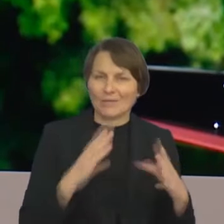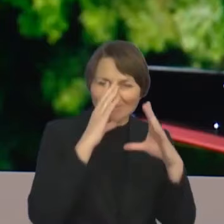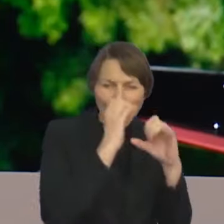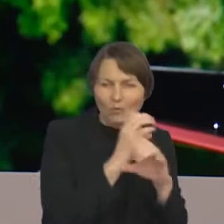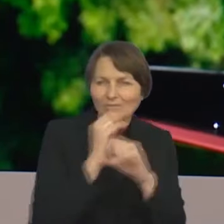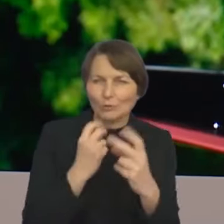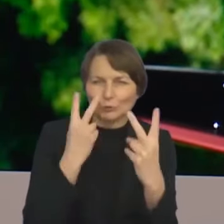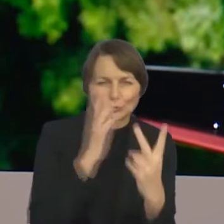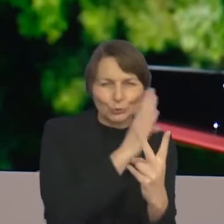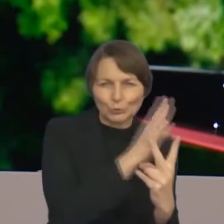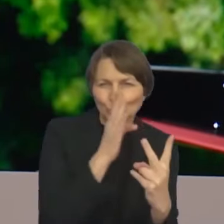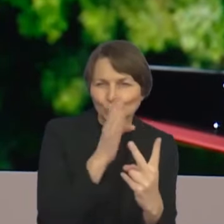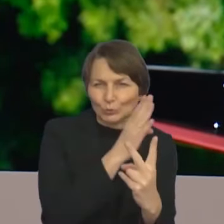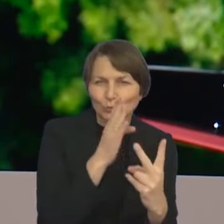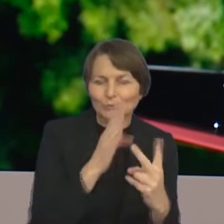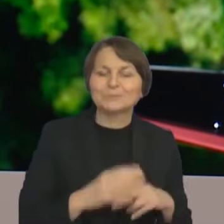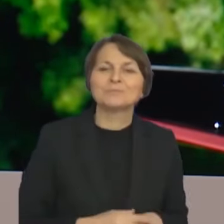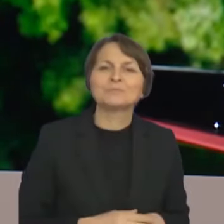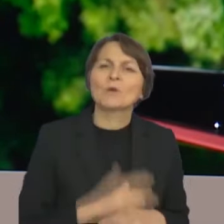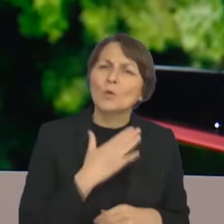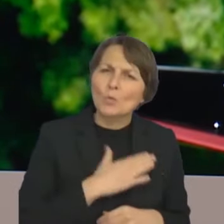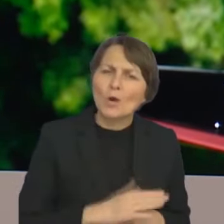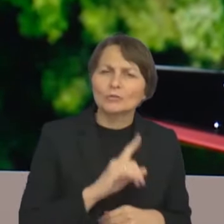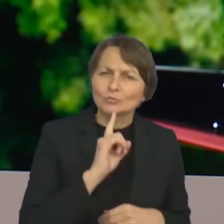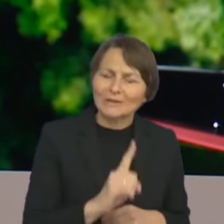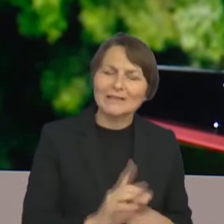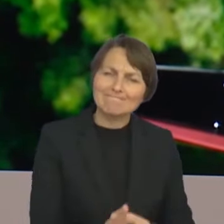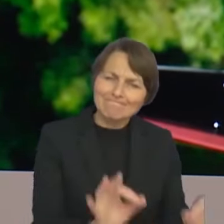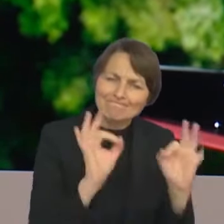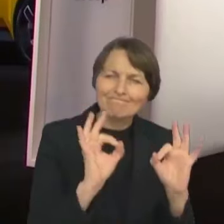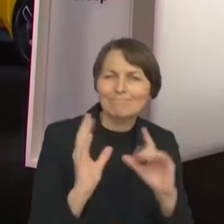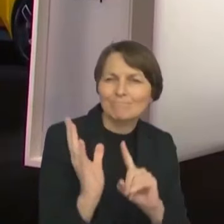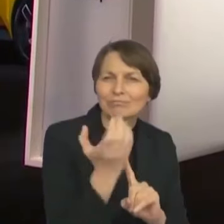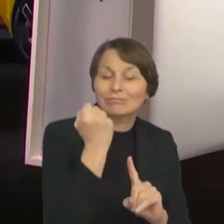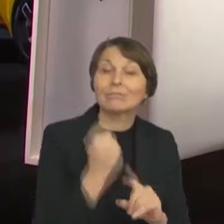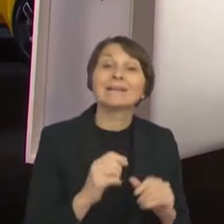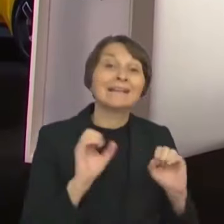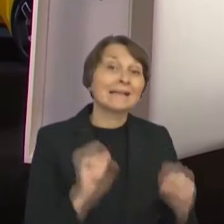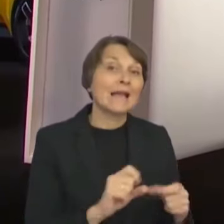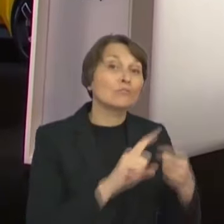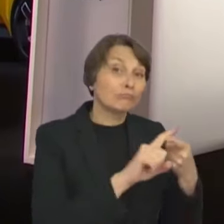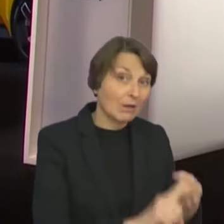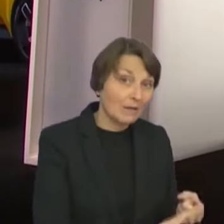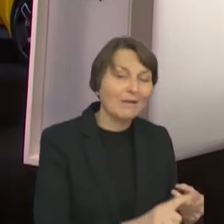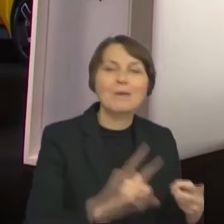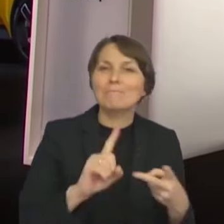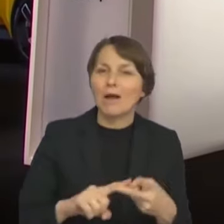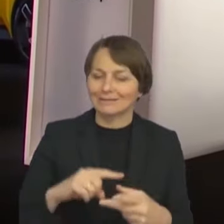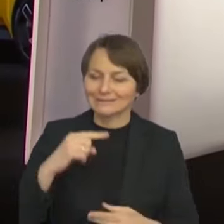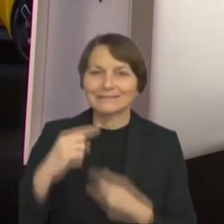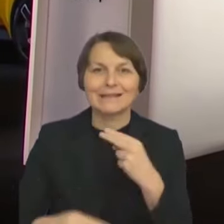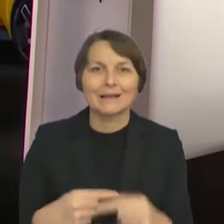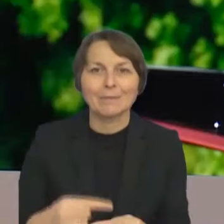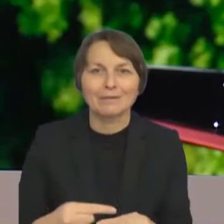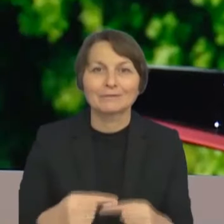really want to reach excellence, reliability and sustainability. We are working